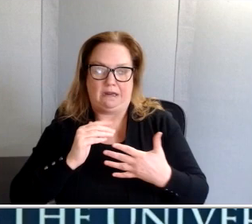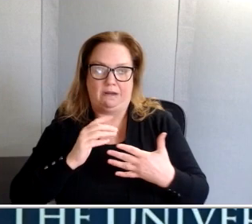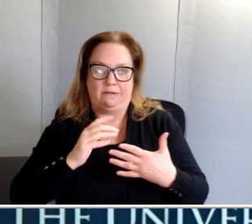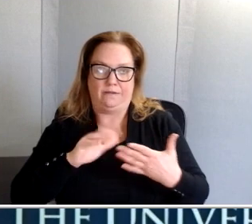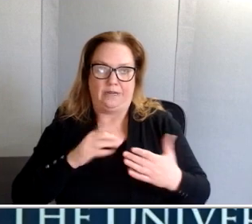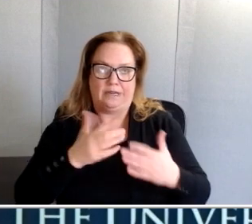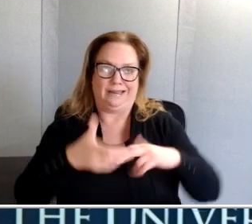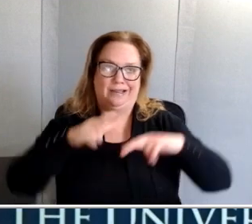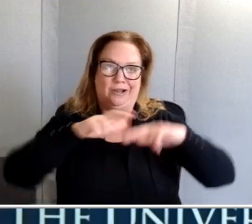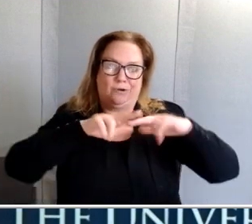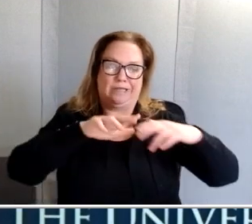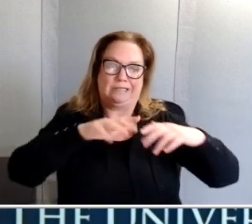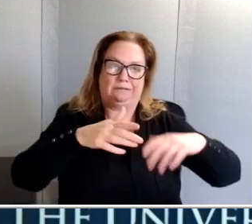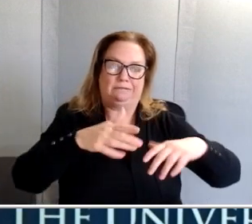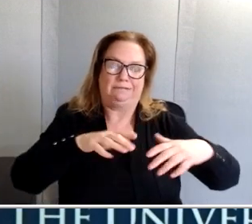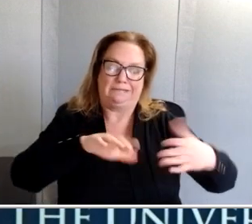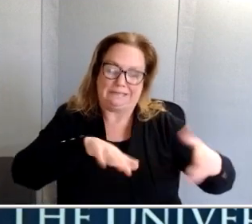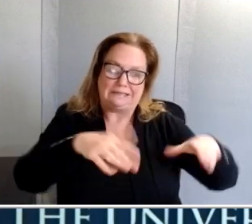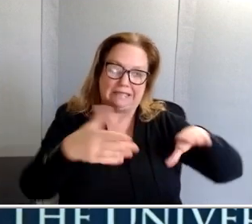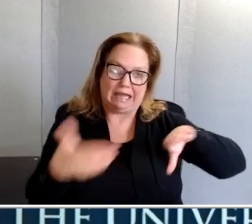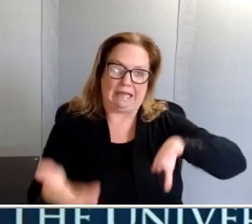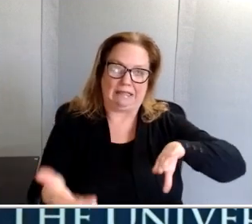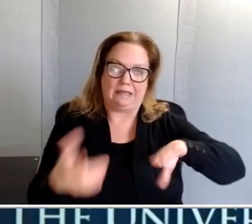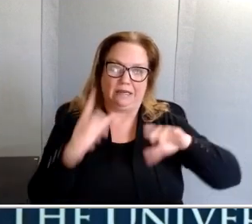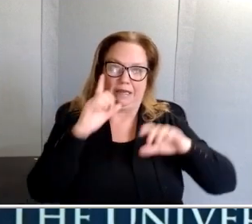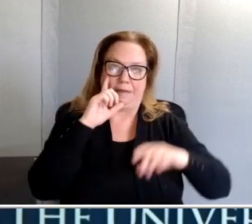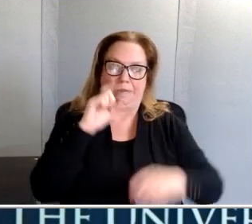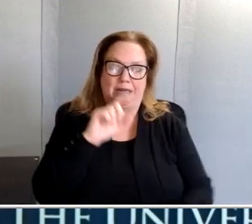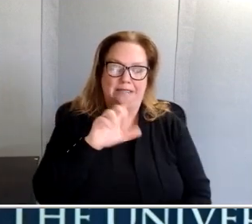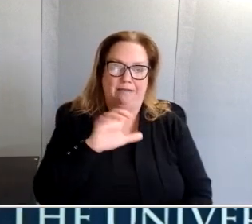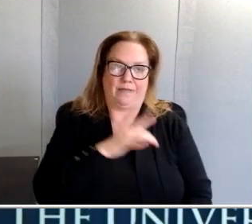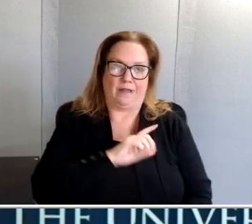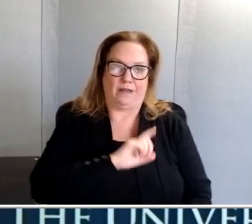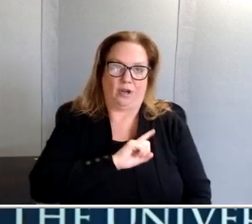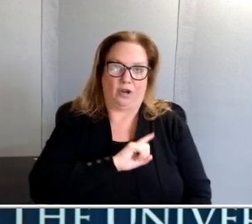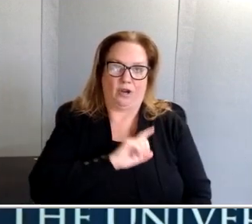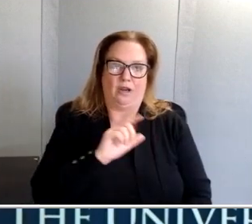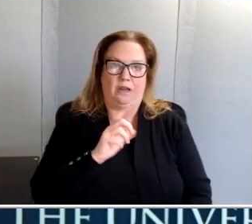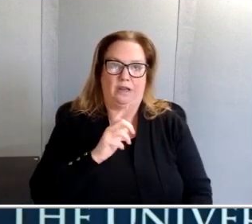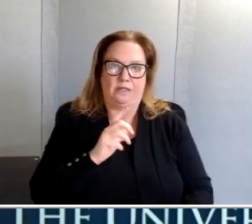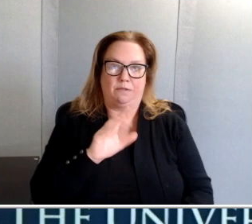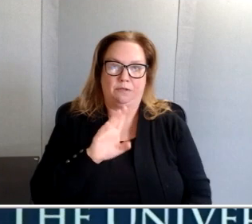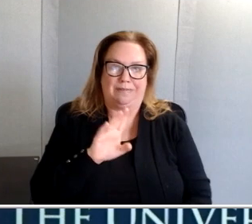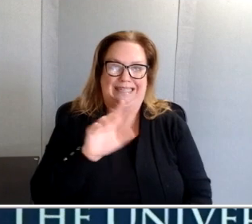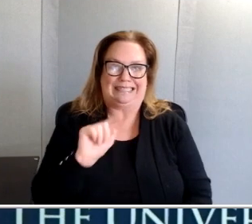that time. And so because of his ventricular arrhythmias and him having so much VT,